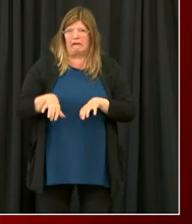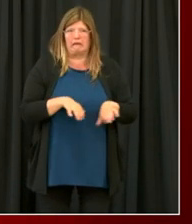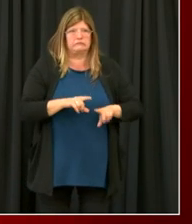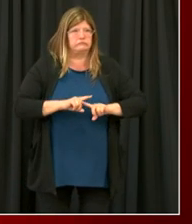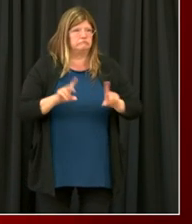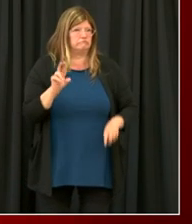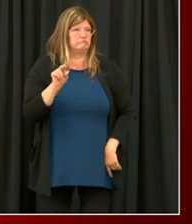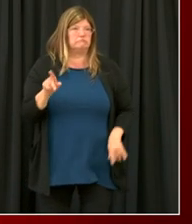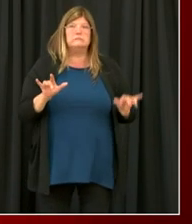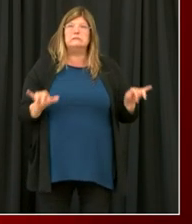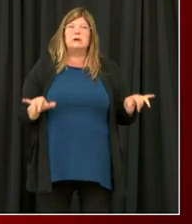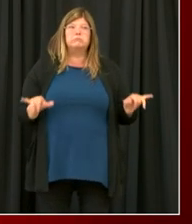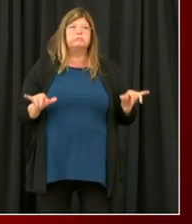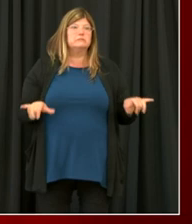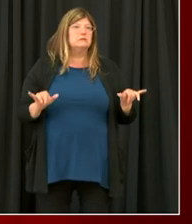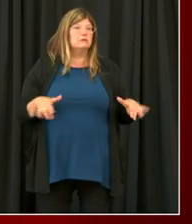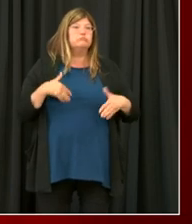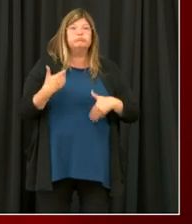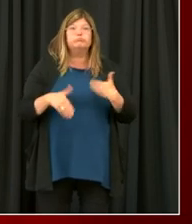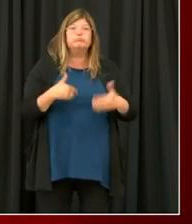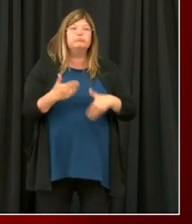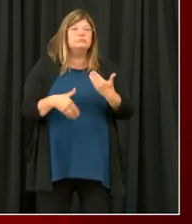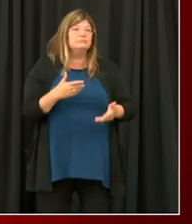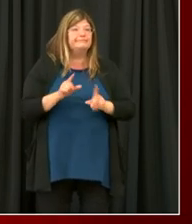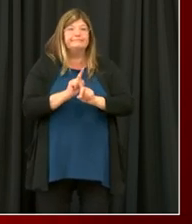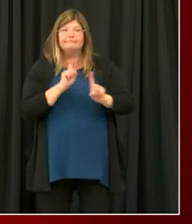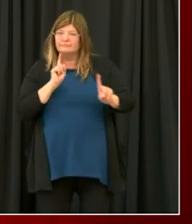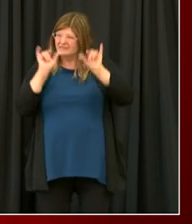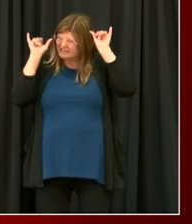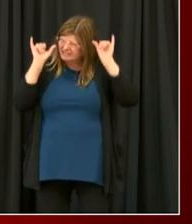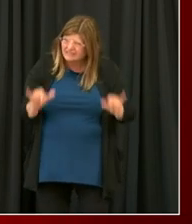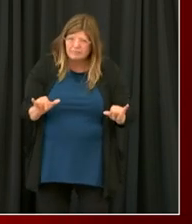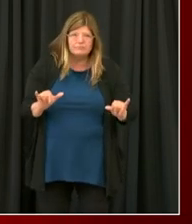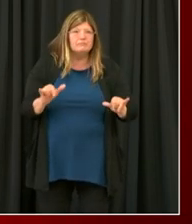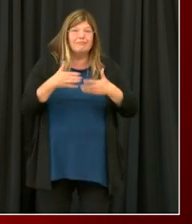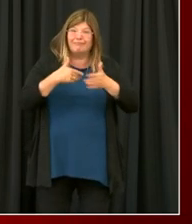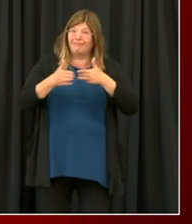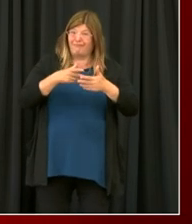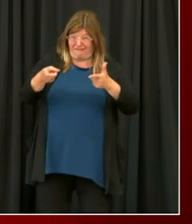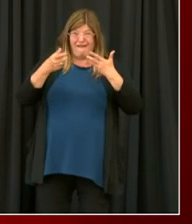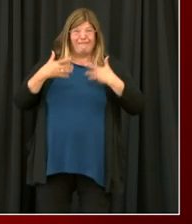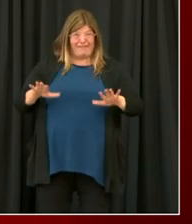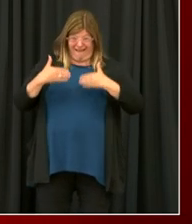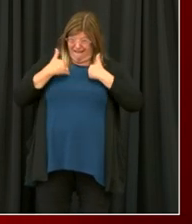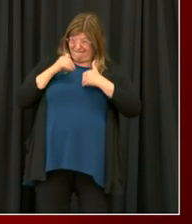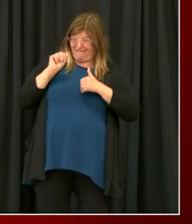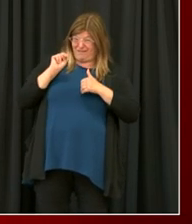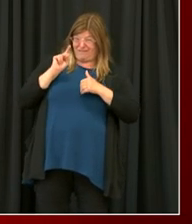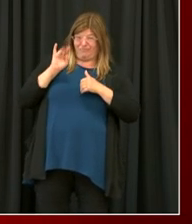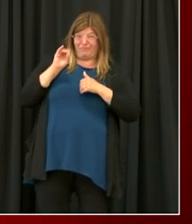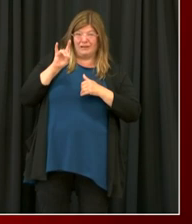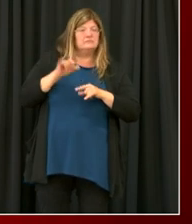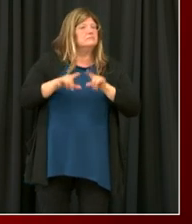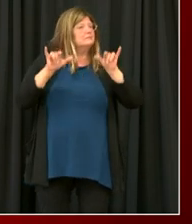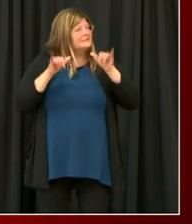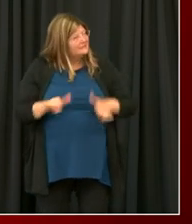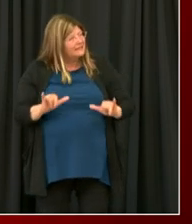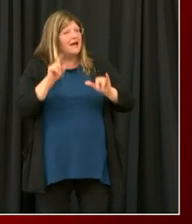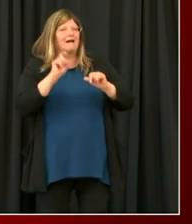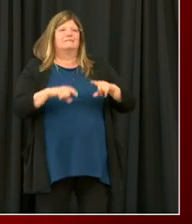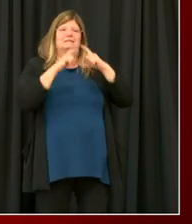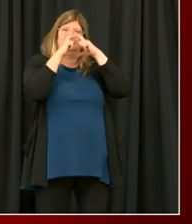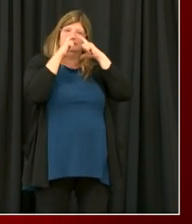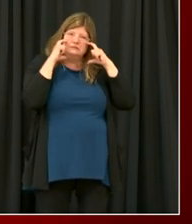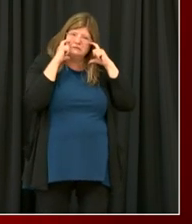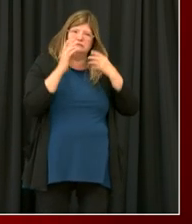to have the presence of antibodies. I will say that a number of district residents have been able to have antibody testing through